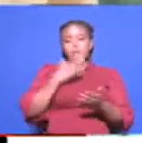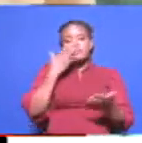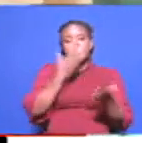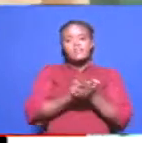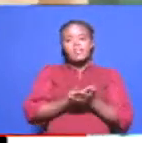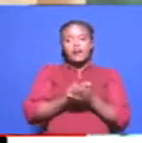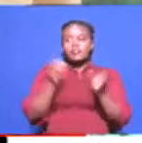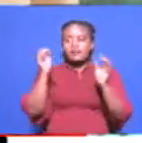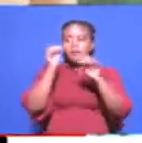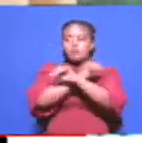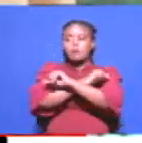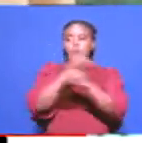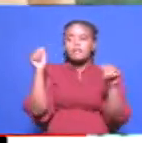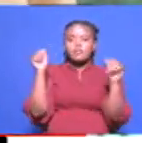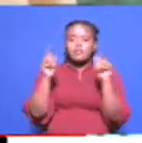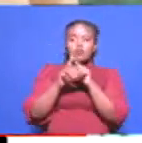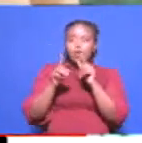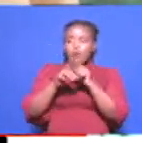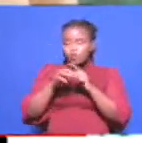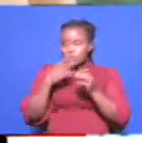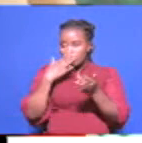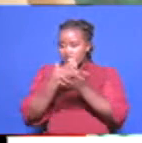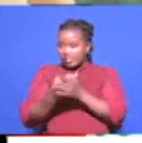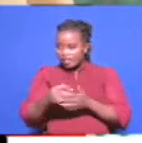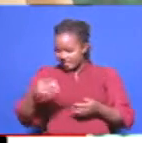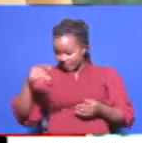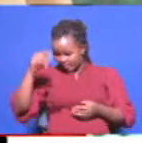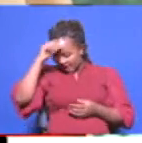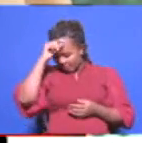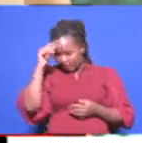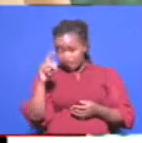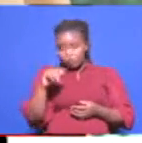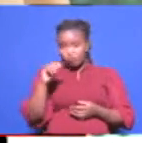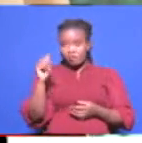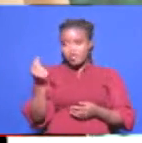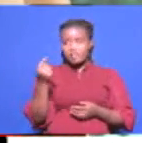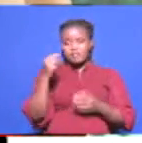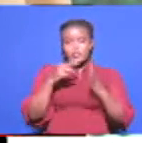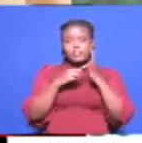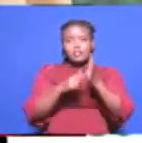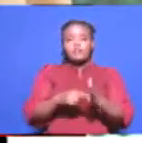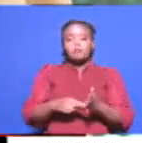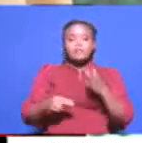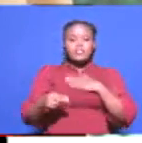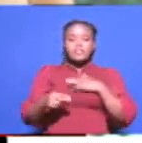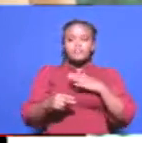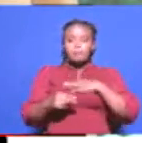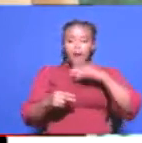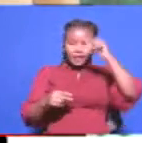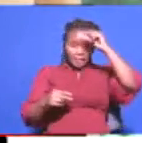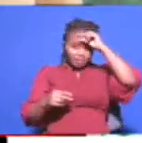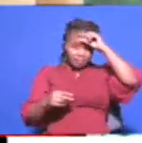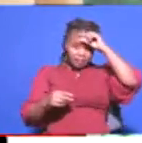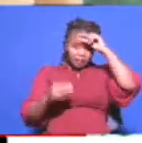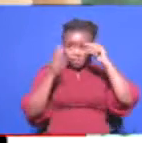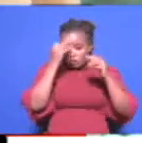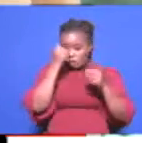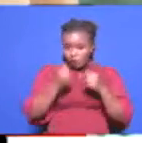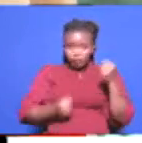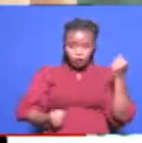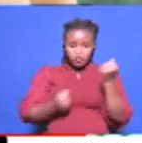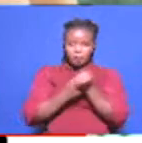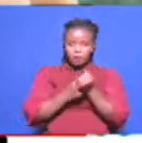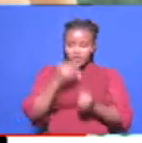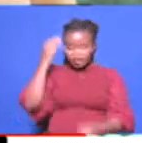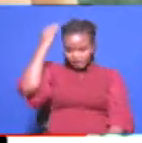and to thank the government of Kenya on behalf of my government for supporting Saudi Arabia